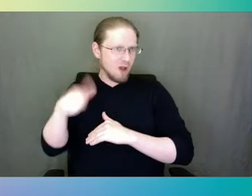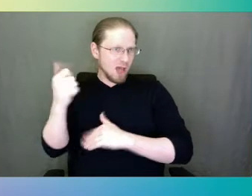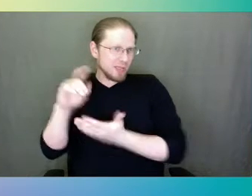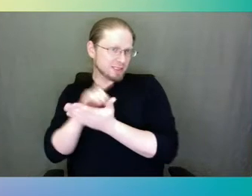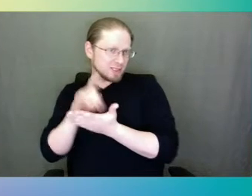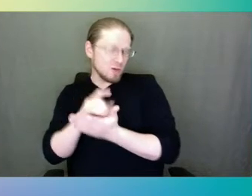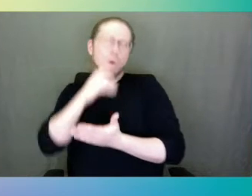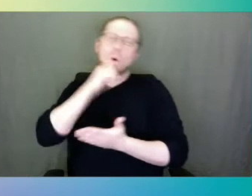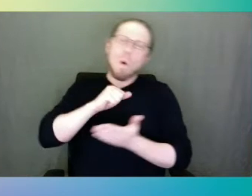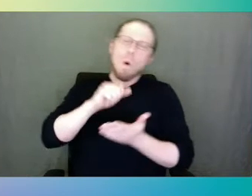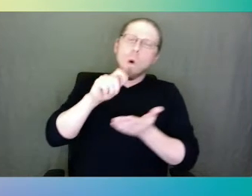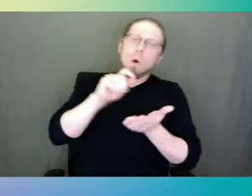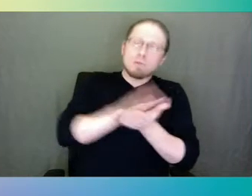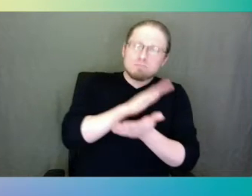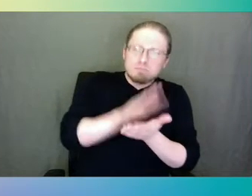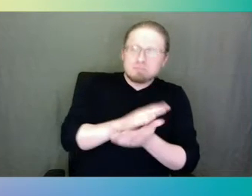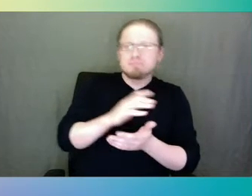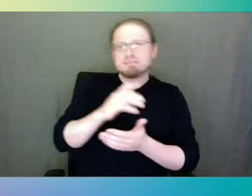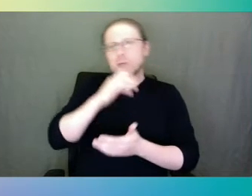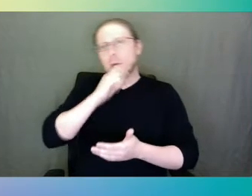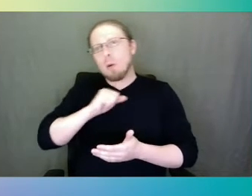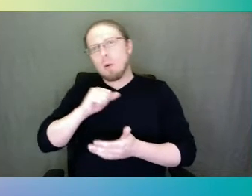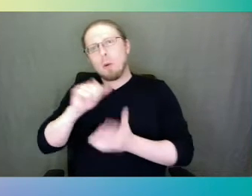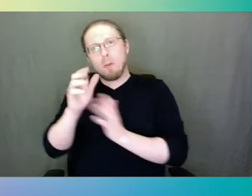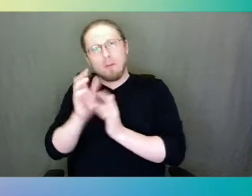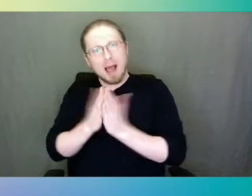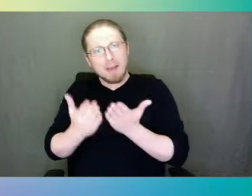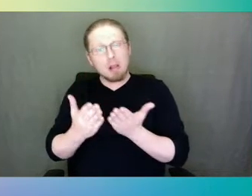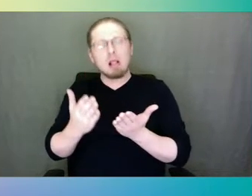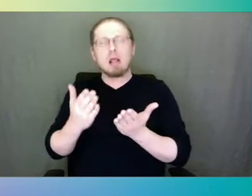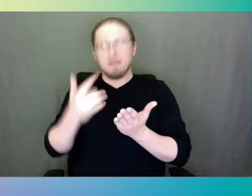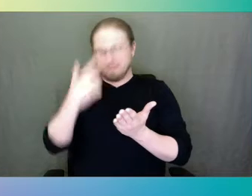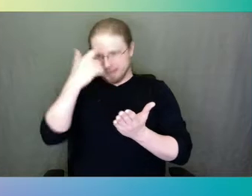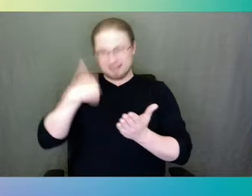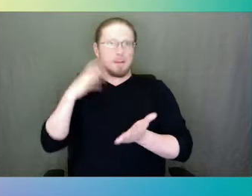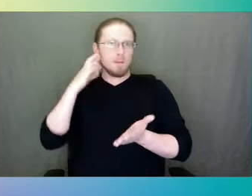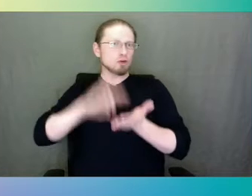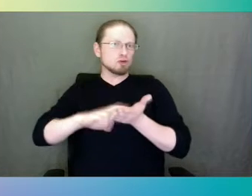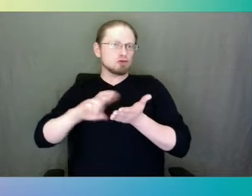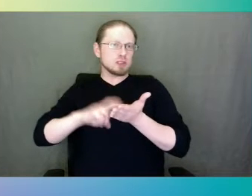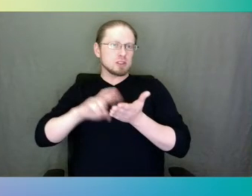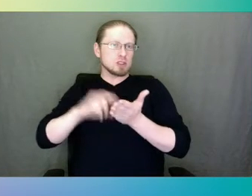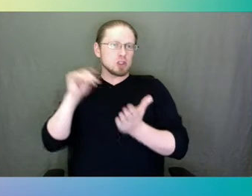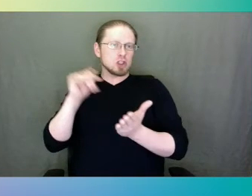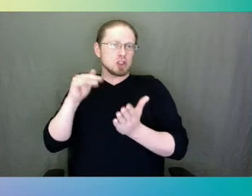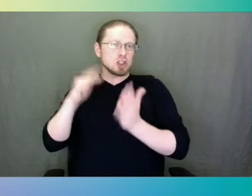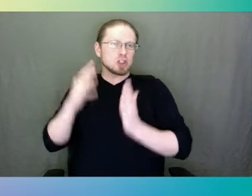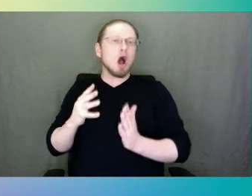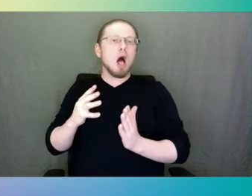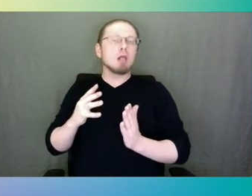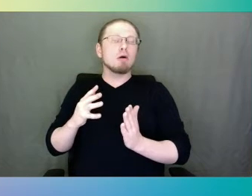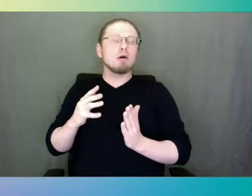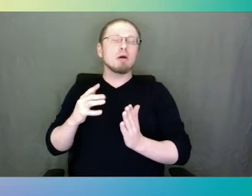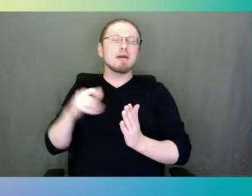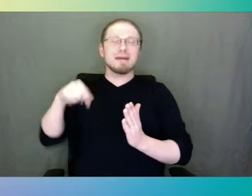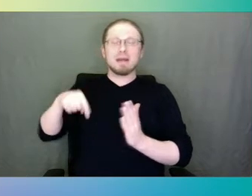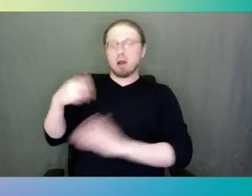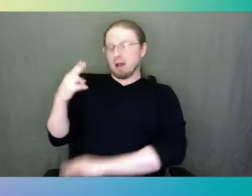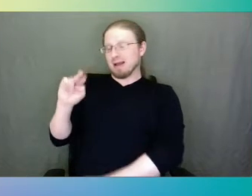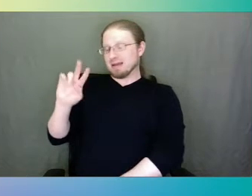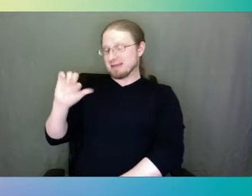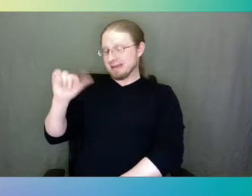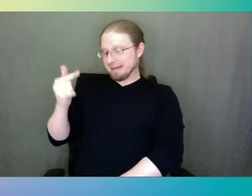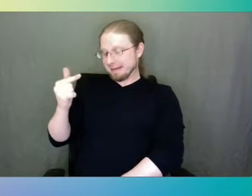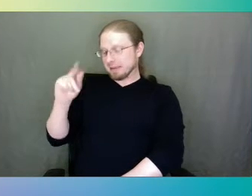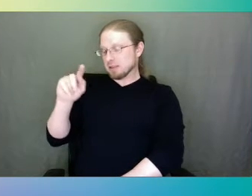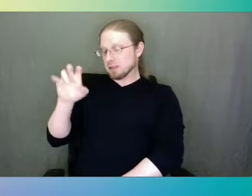commentaries, Bibles, because I'm a research scholar at the Huntington Library here locally in Southern California. So I